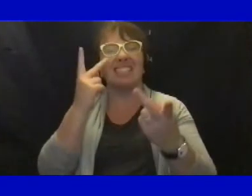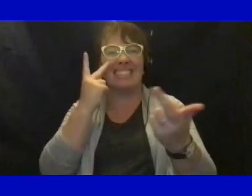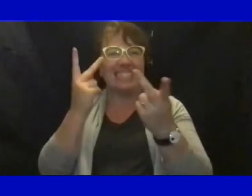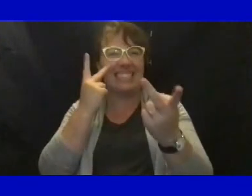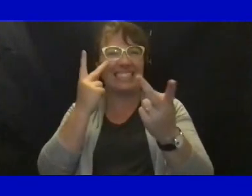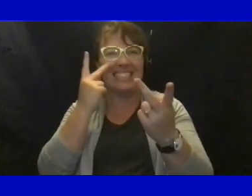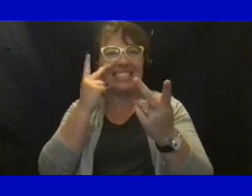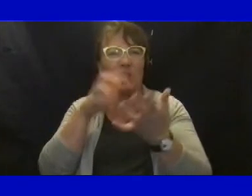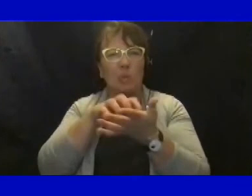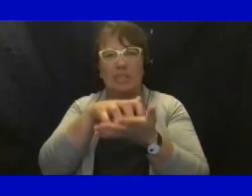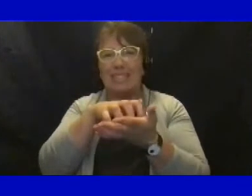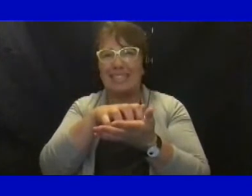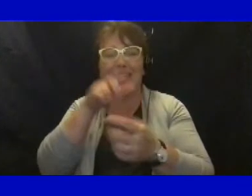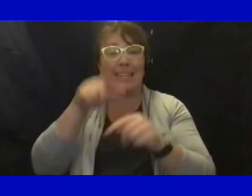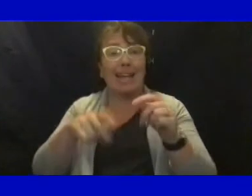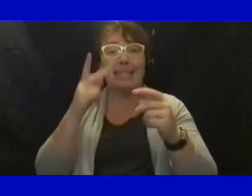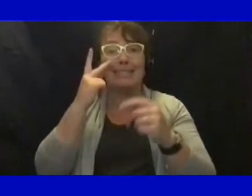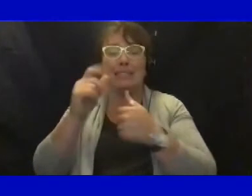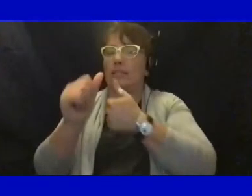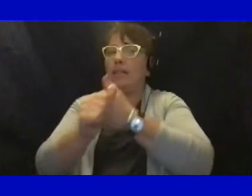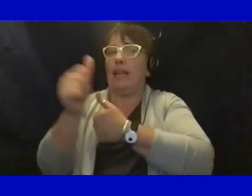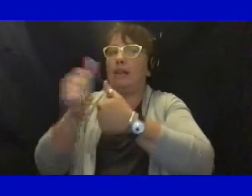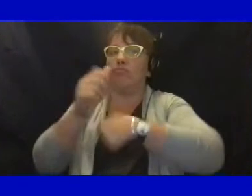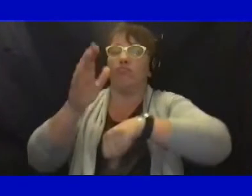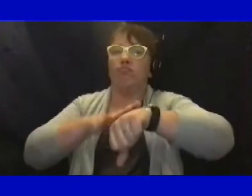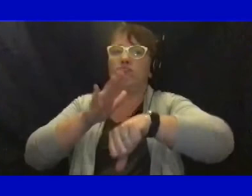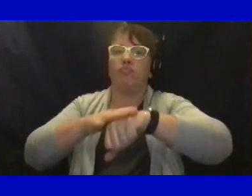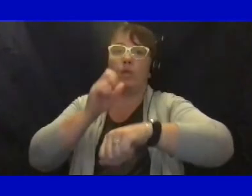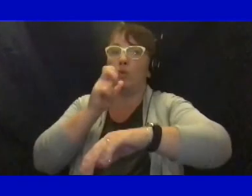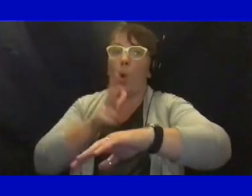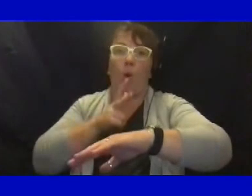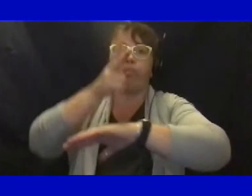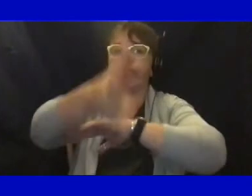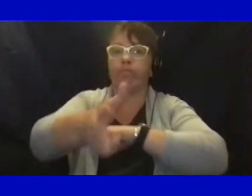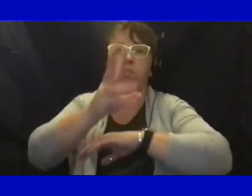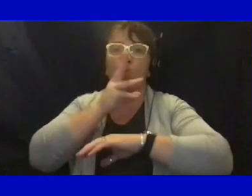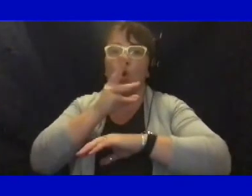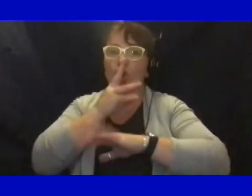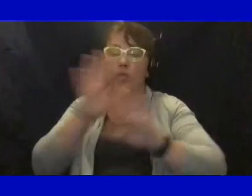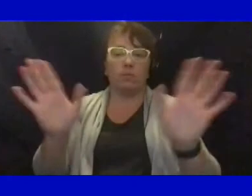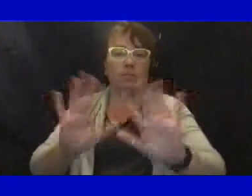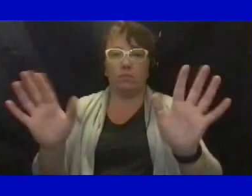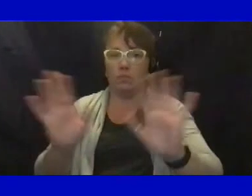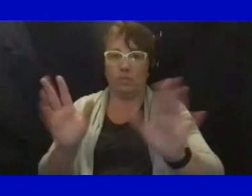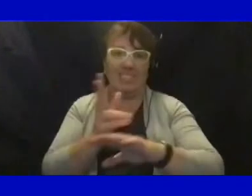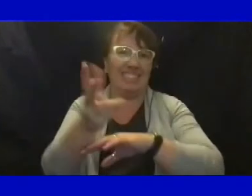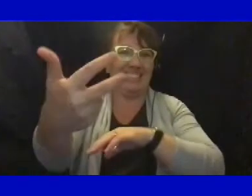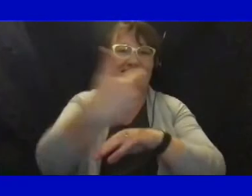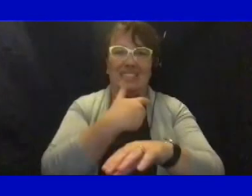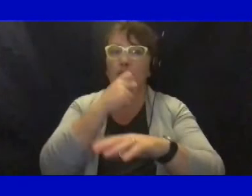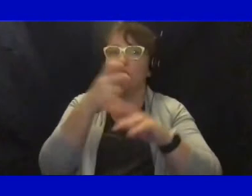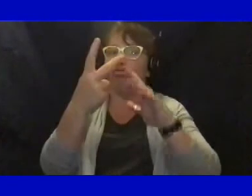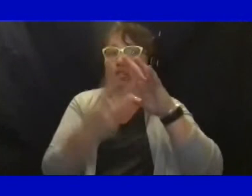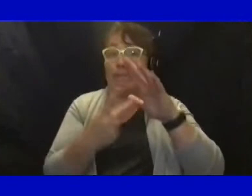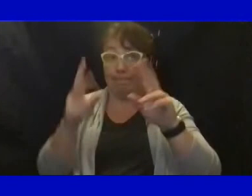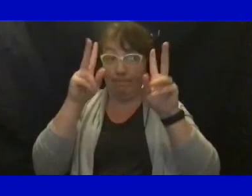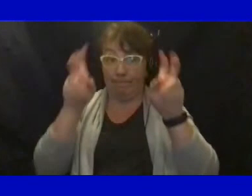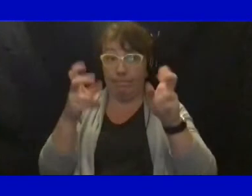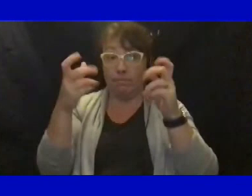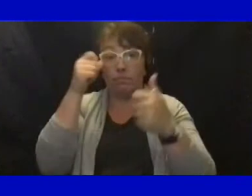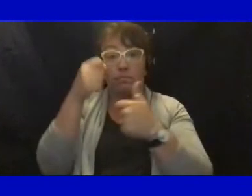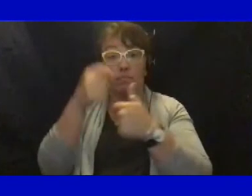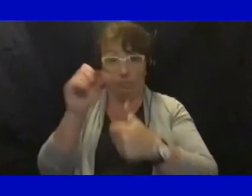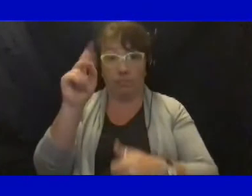very dangerous. Here's an example of another event up at Oak Glen